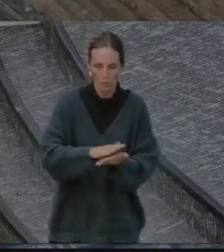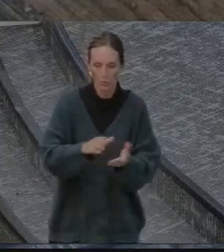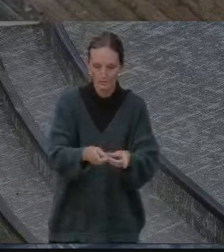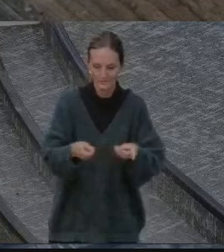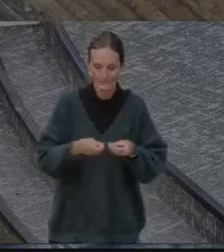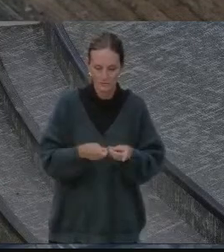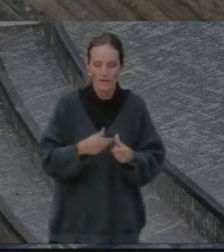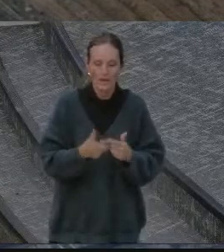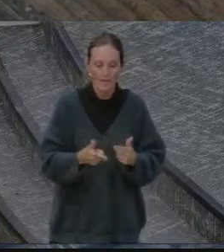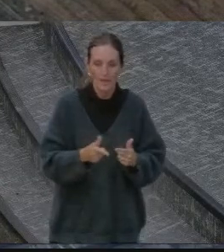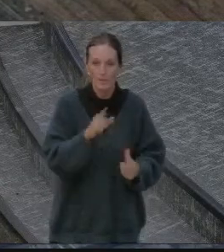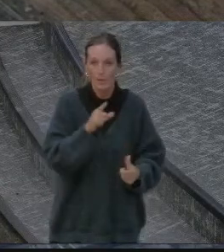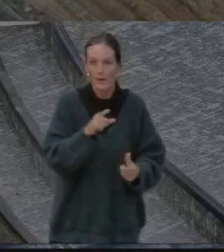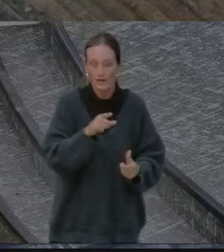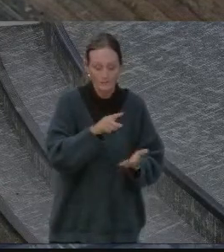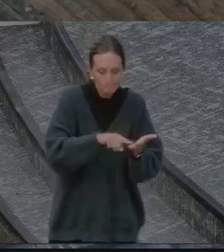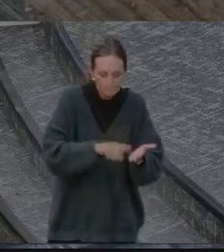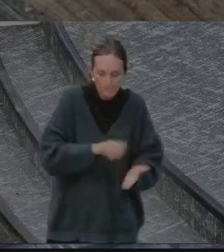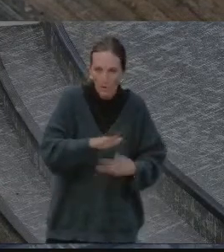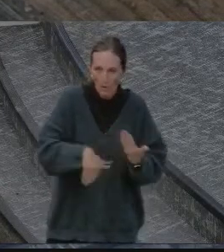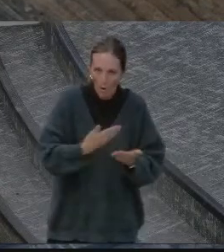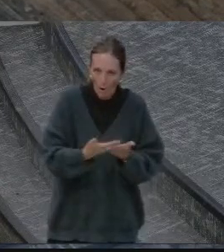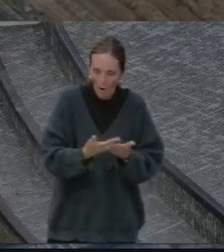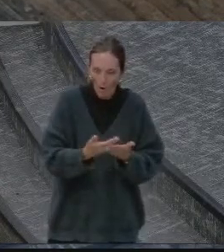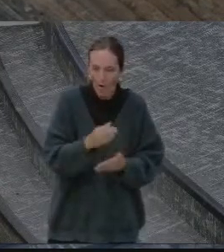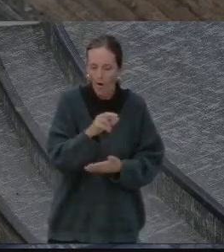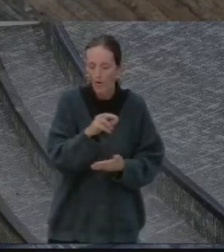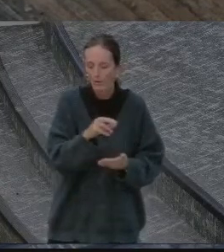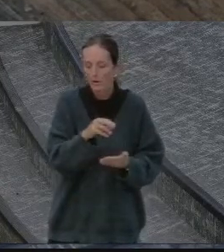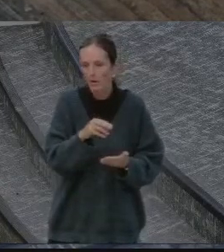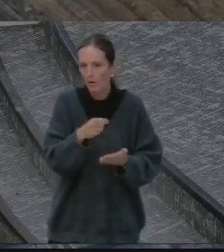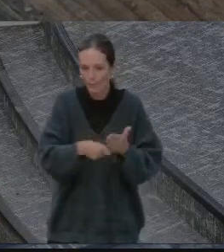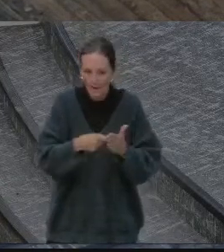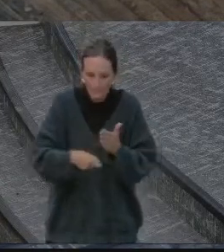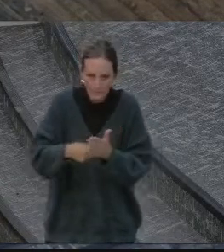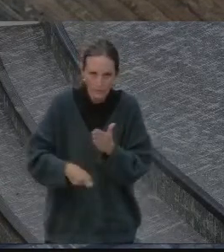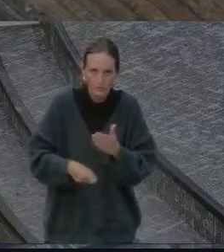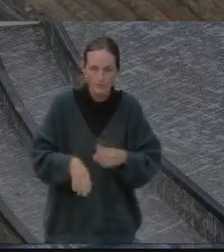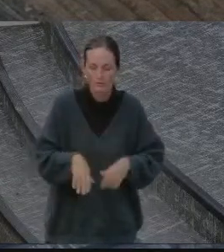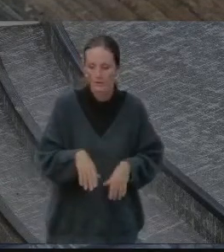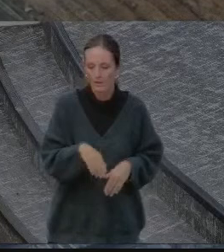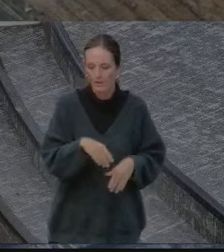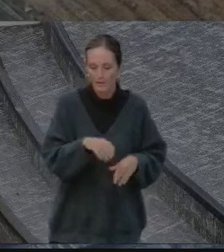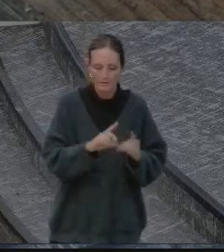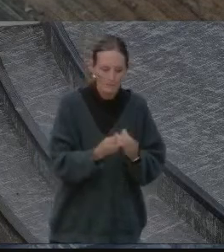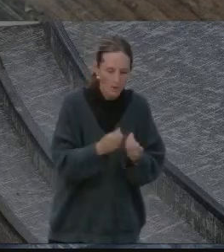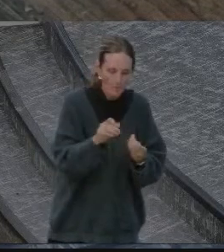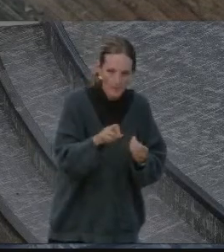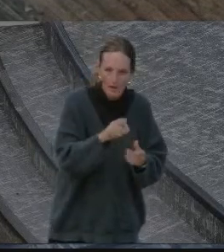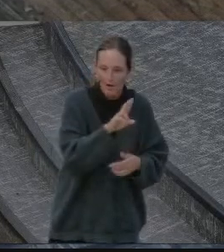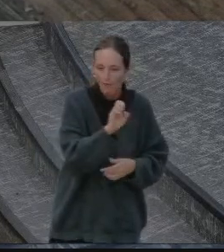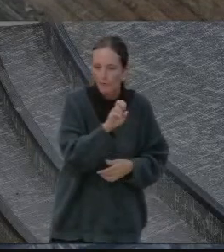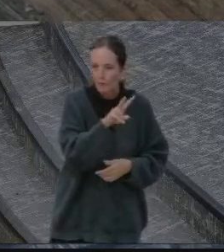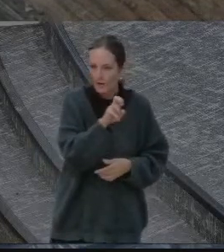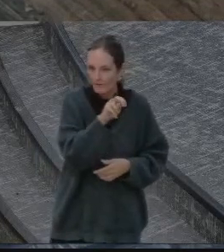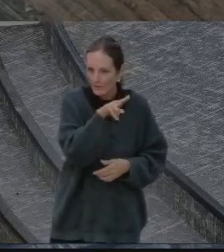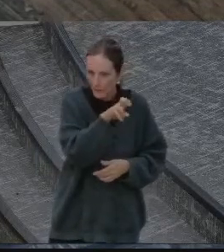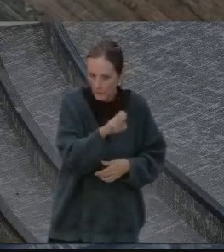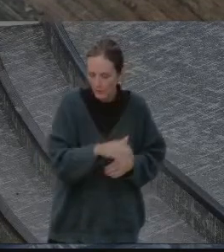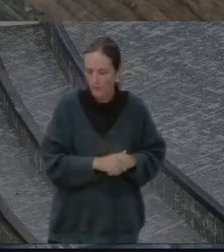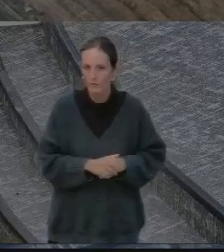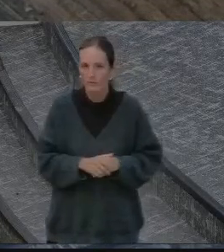confirm all revenues with the Department of Revenue, Department of Education, Tax Commissioner, all over. We performed samples